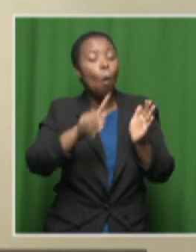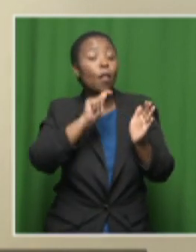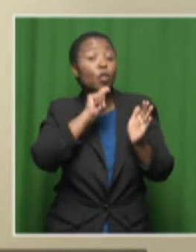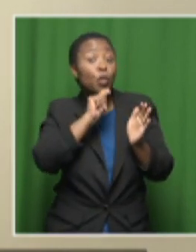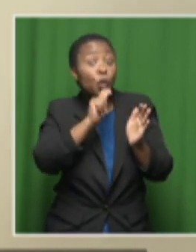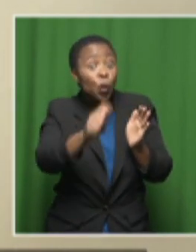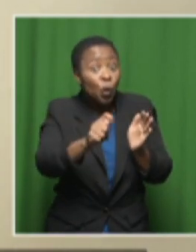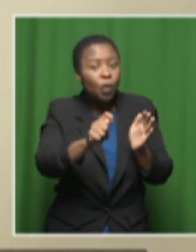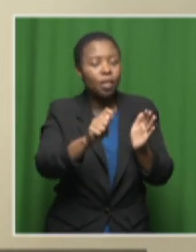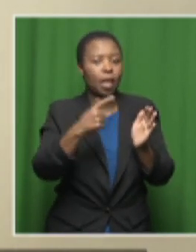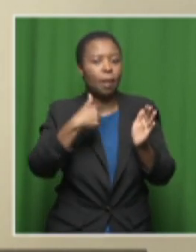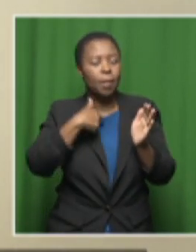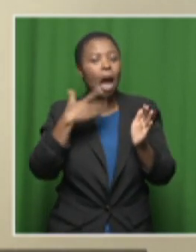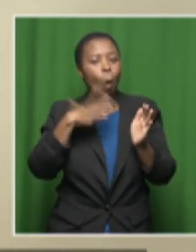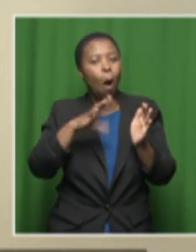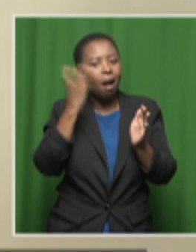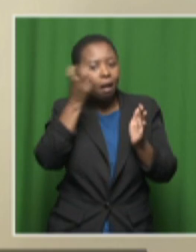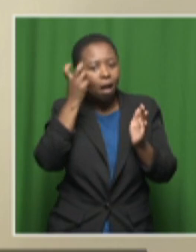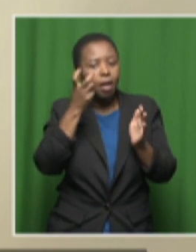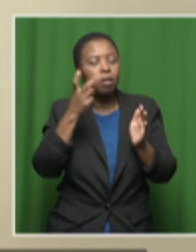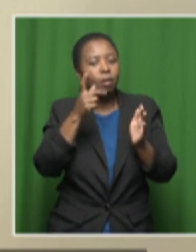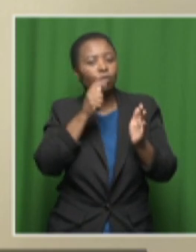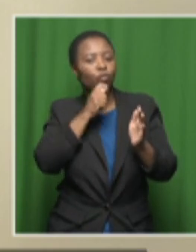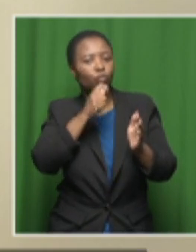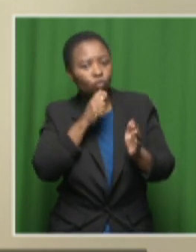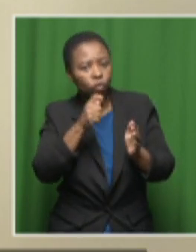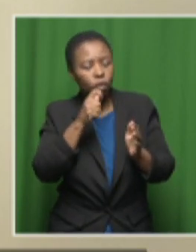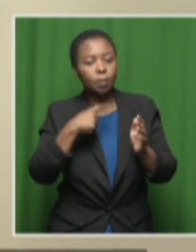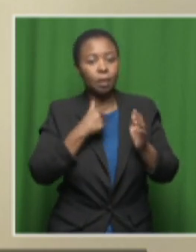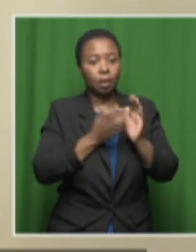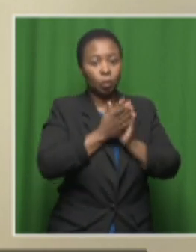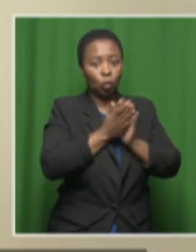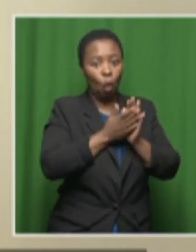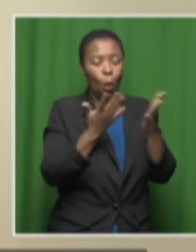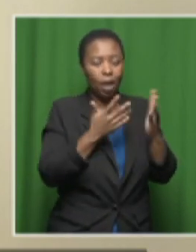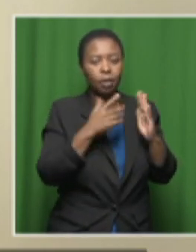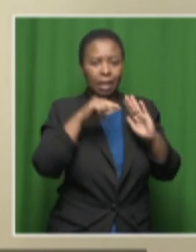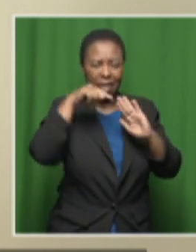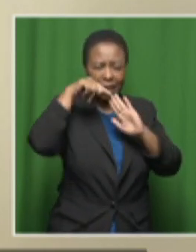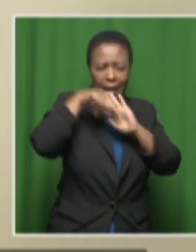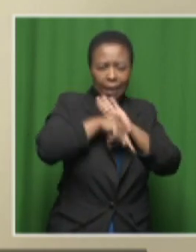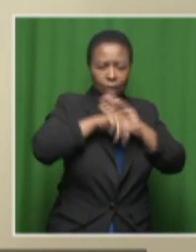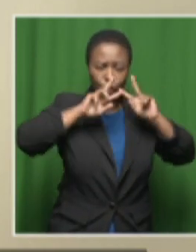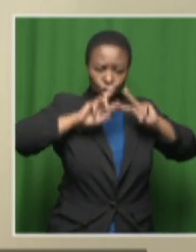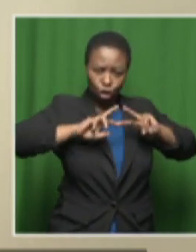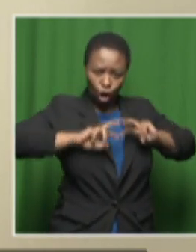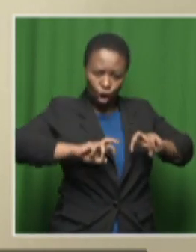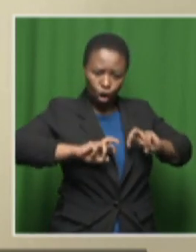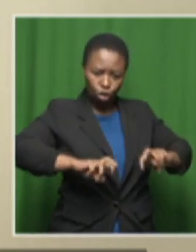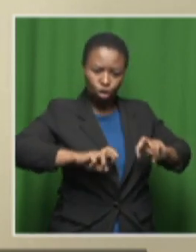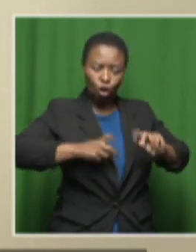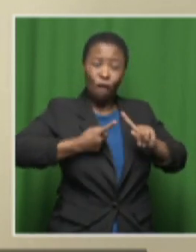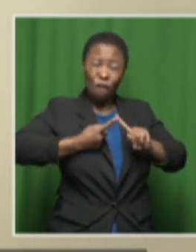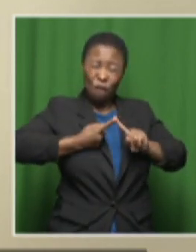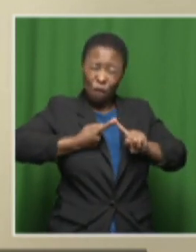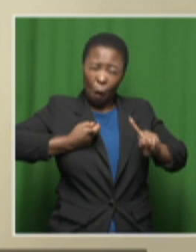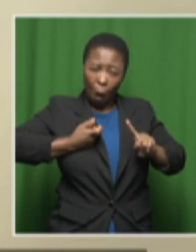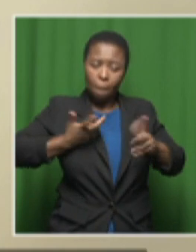see myself as a seeker, and I'm motivated by a deep search for origin,